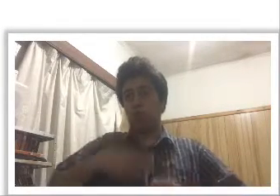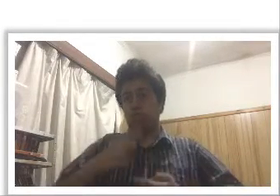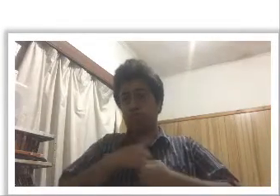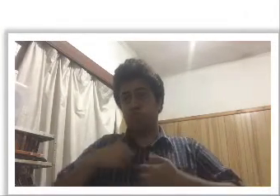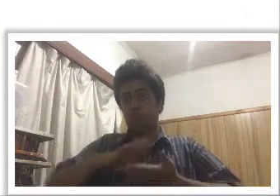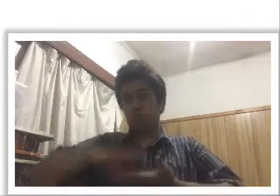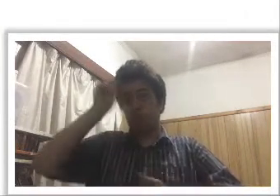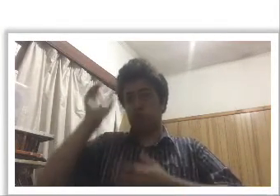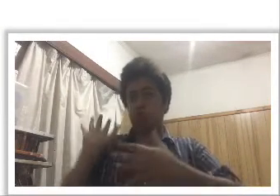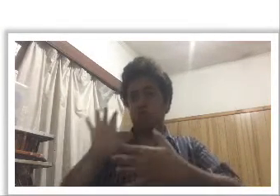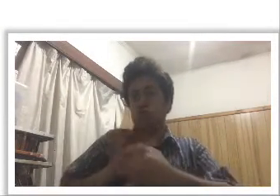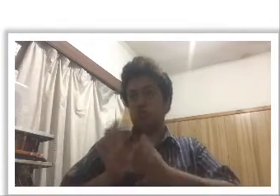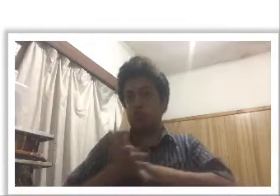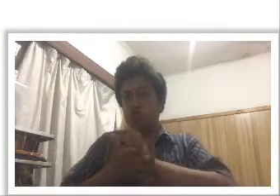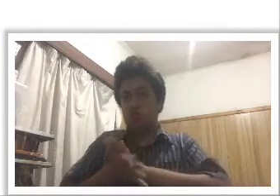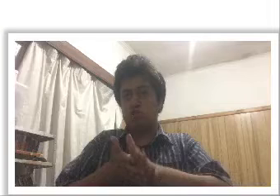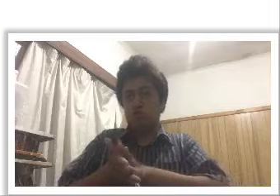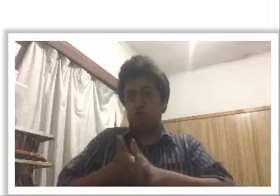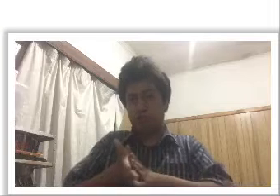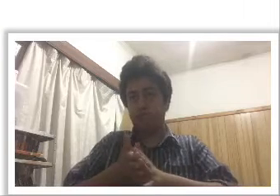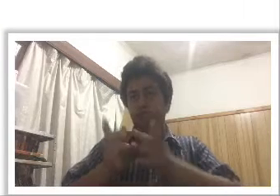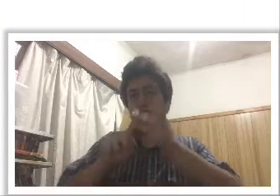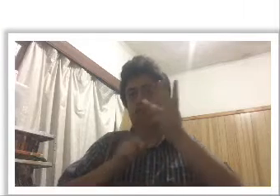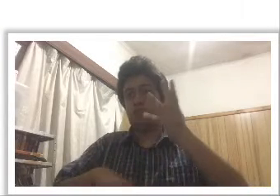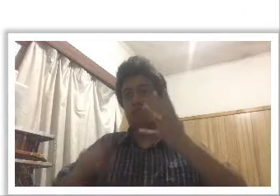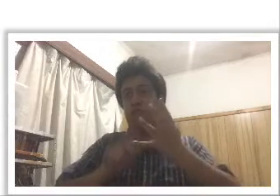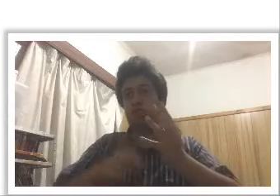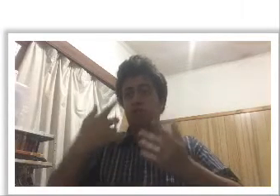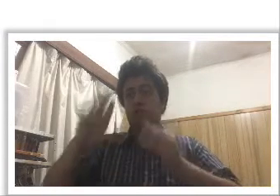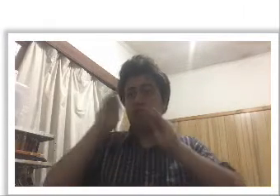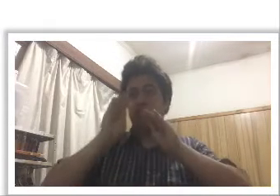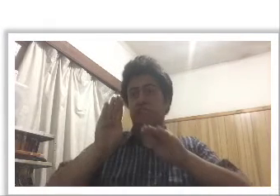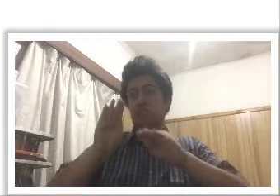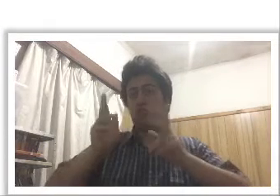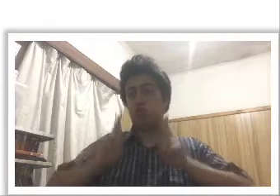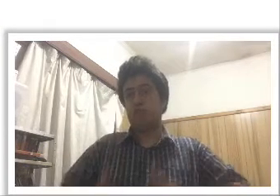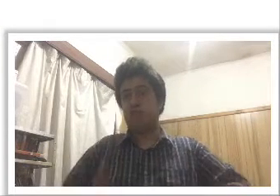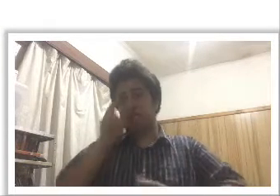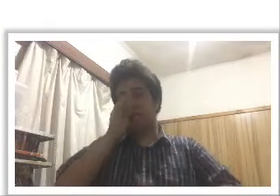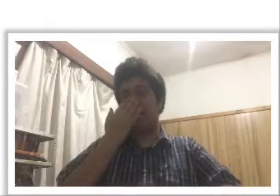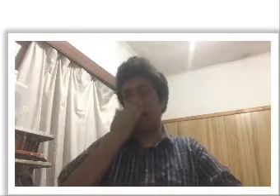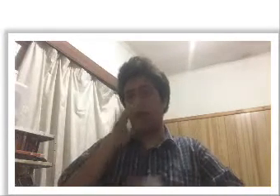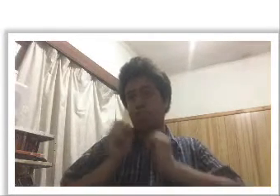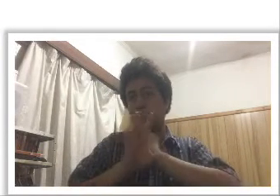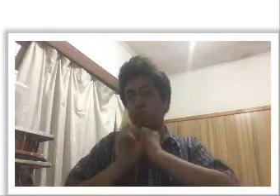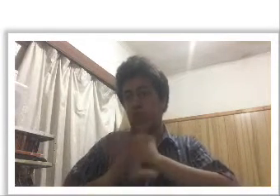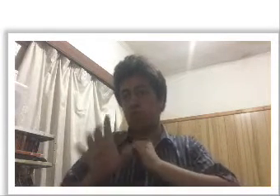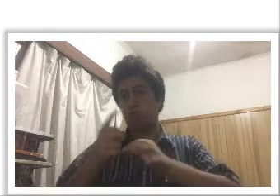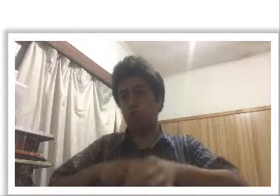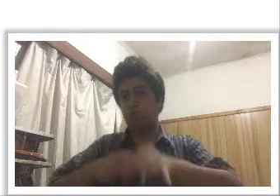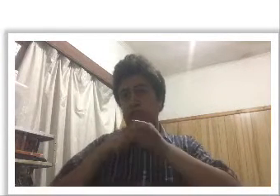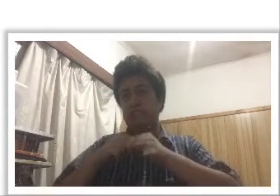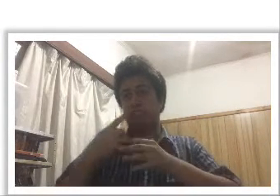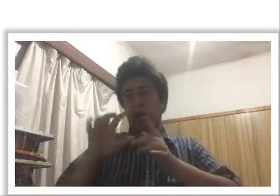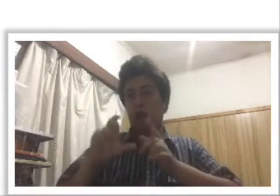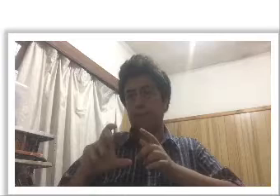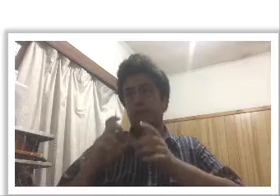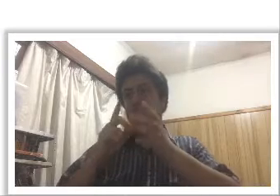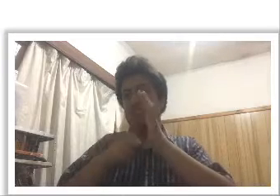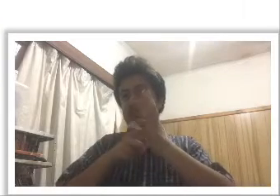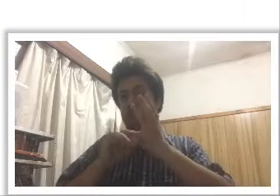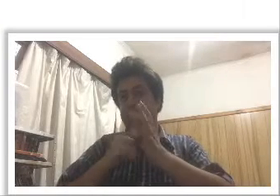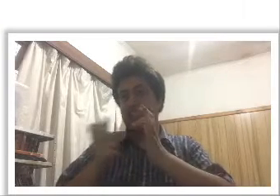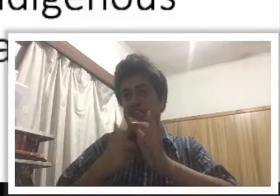we'll be focusing on Aboriginal and Torres Strait Islander history and culture. This is directly linked to the Australian Institute of Teaching and School